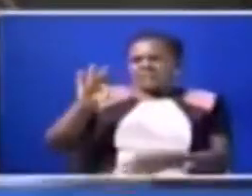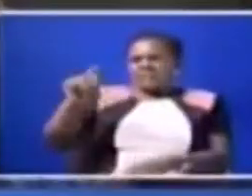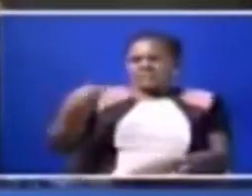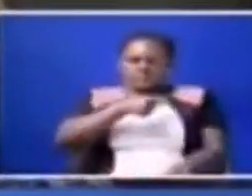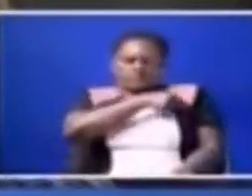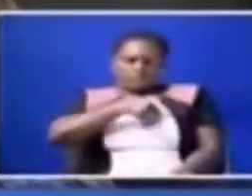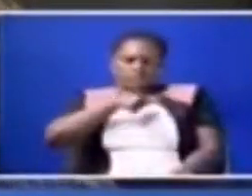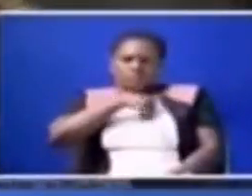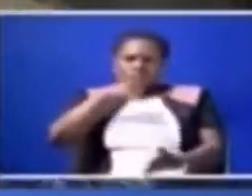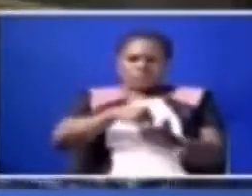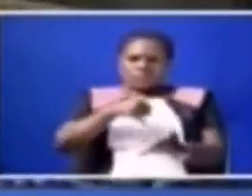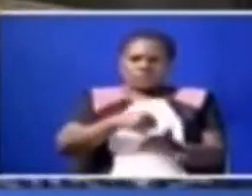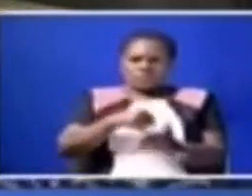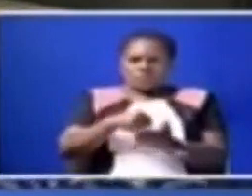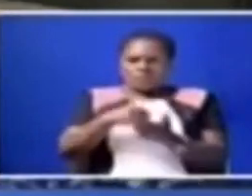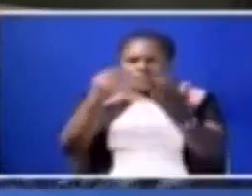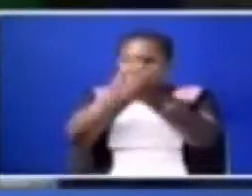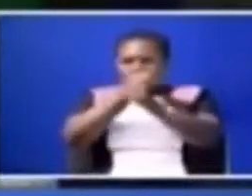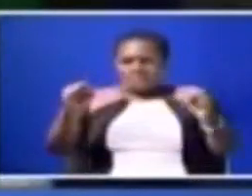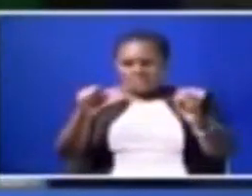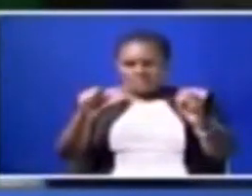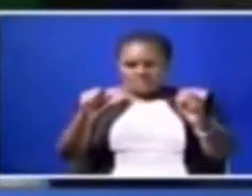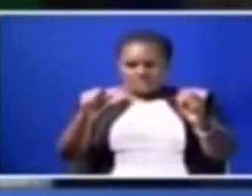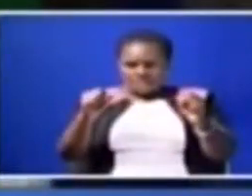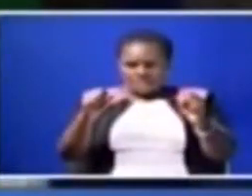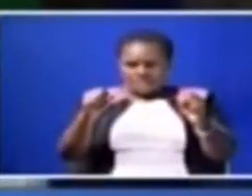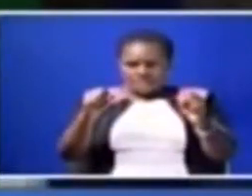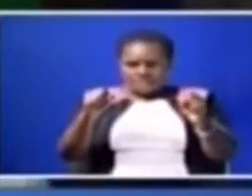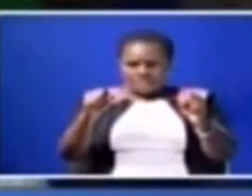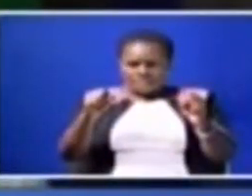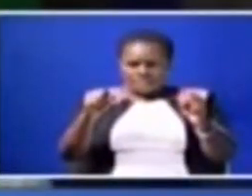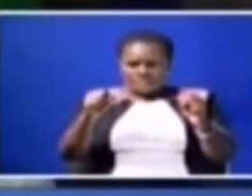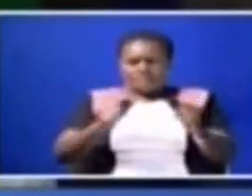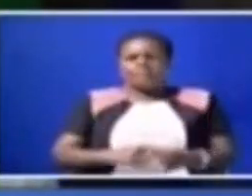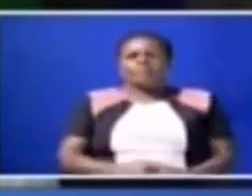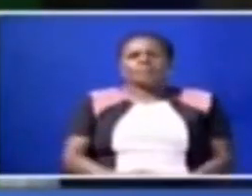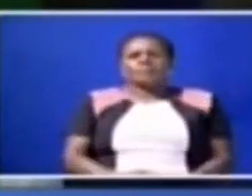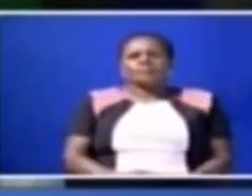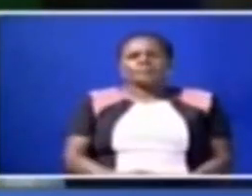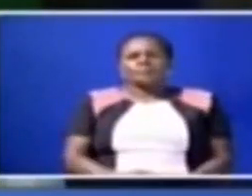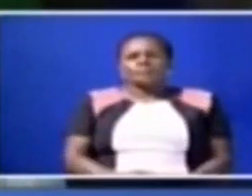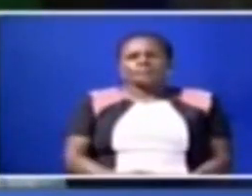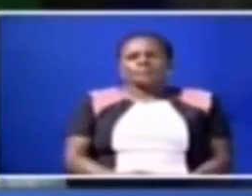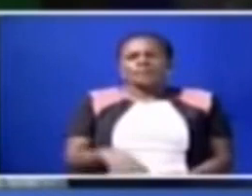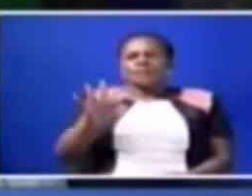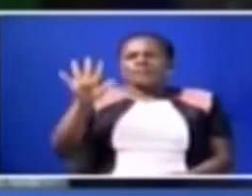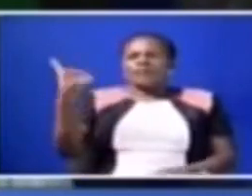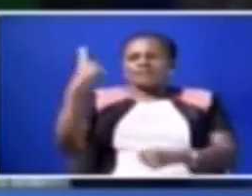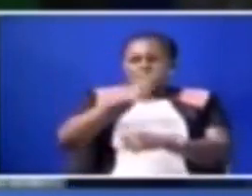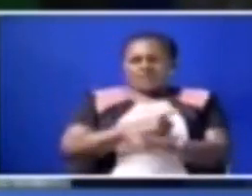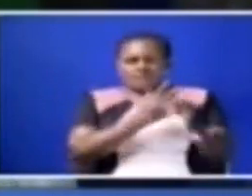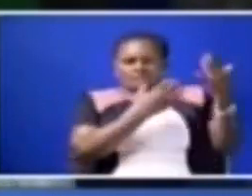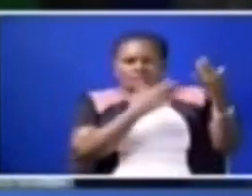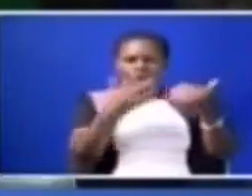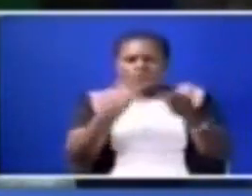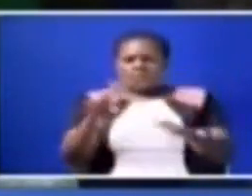delegates, including heads of state. In just 12 days' time, the opening of the very